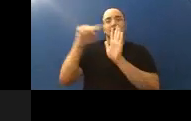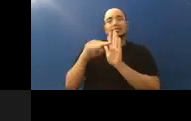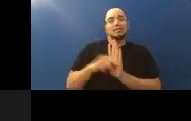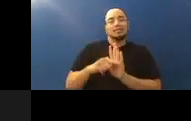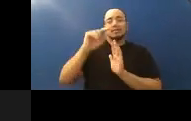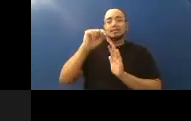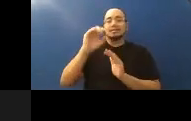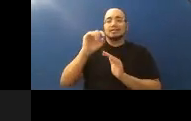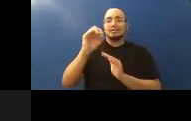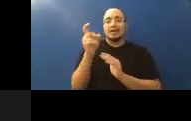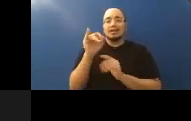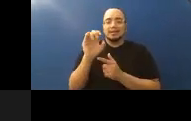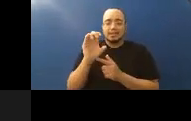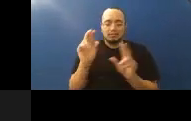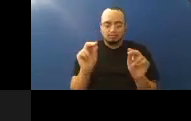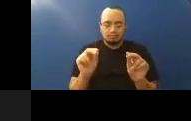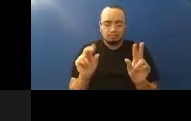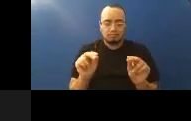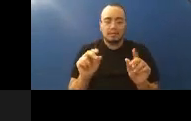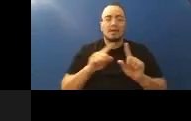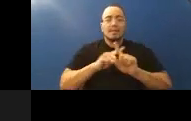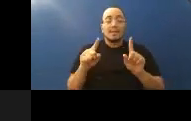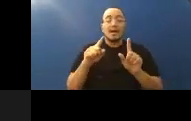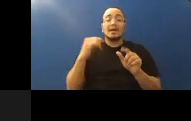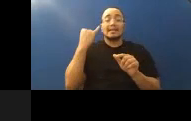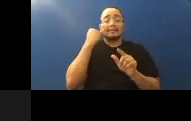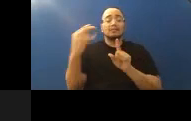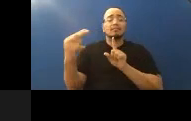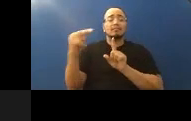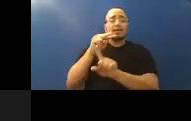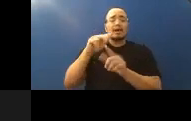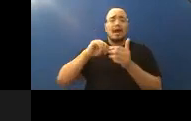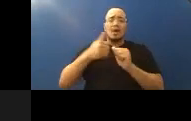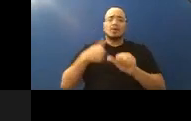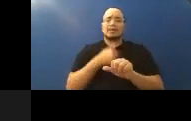you do to increase healthy masculinity and positive masculinity so